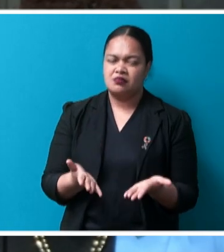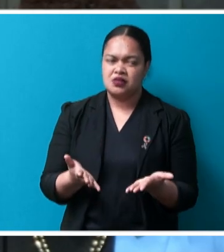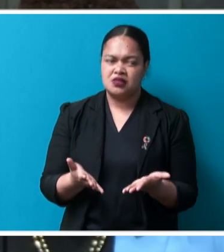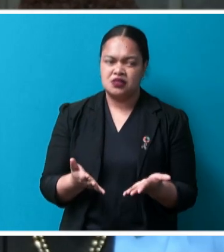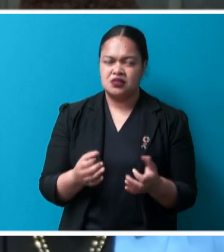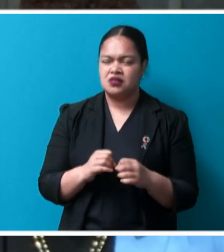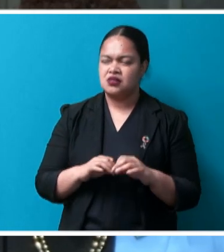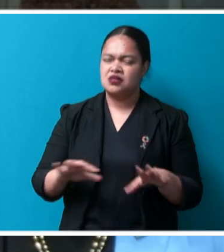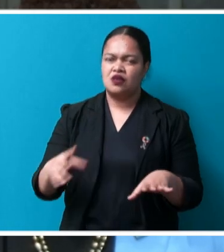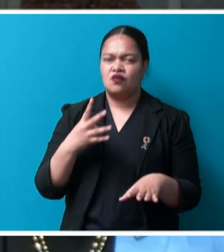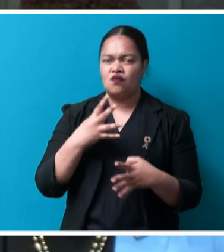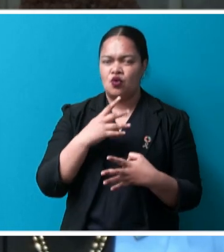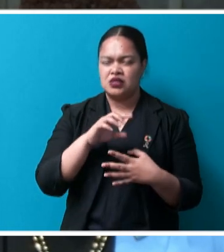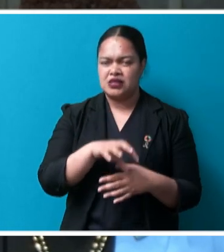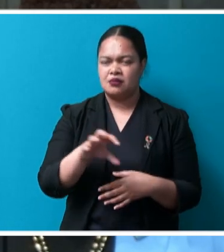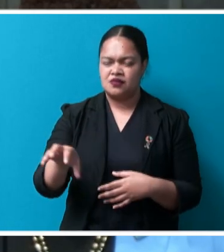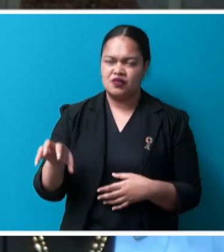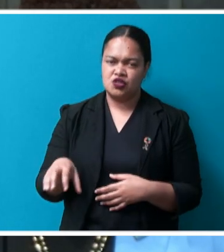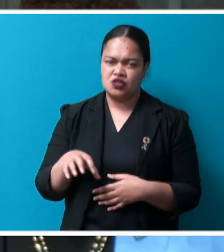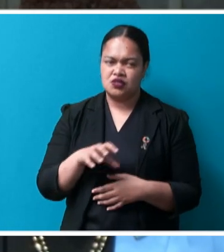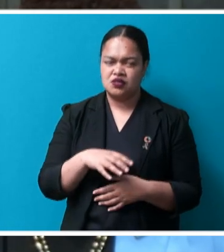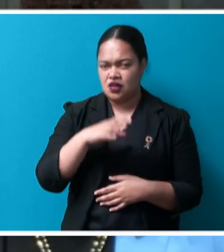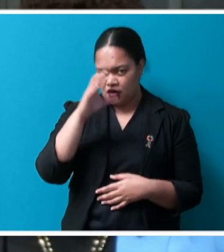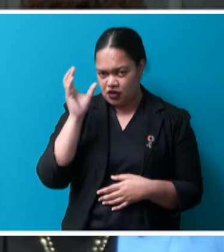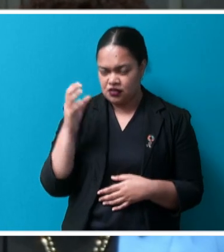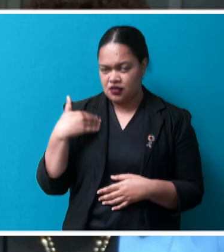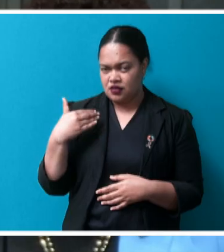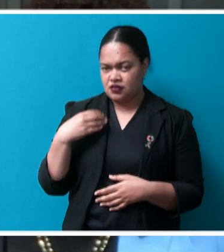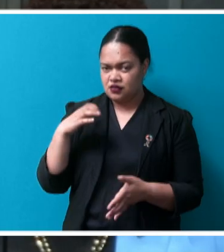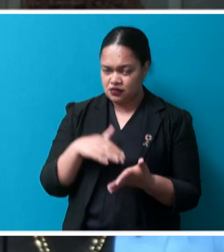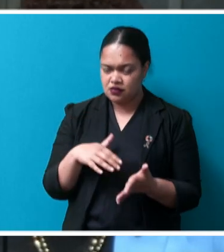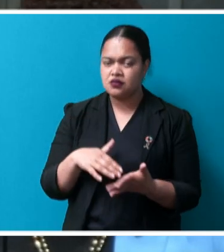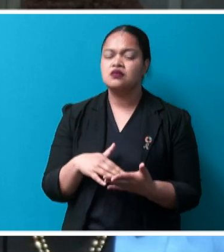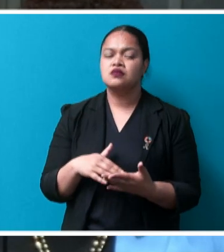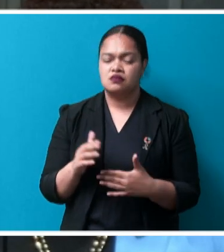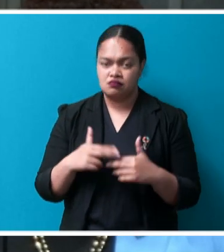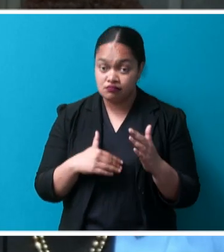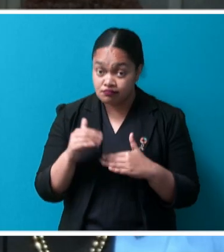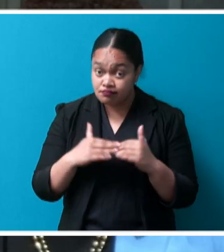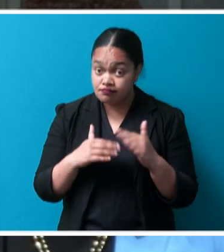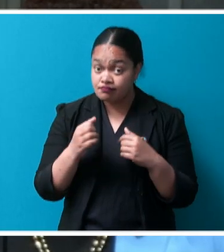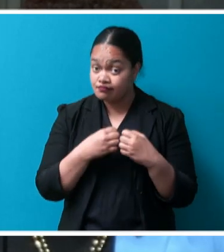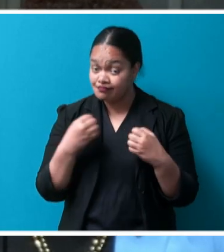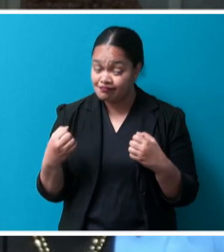all subdivisions and nursing stations. Localized testing infrastructure, in addition to administrative